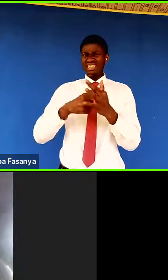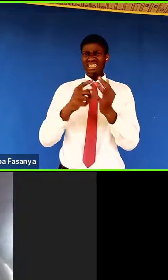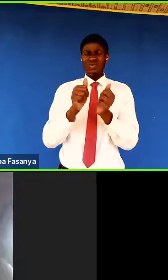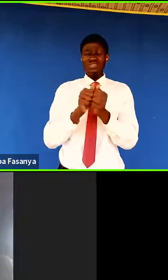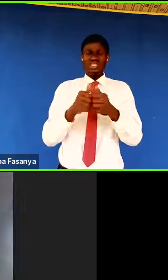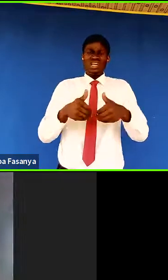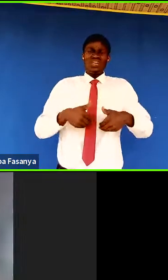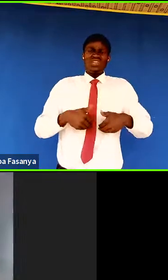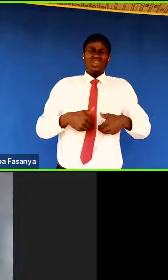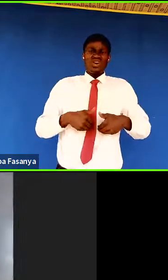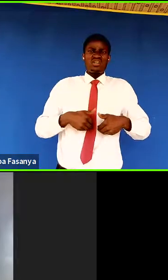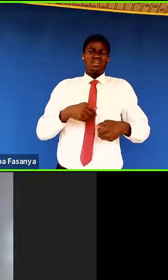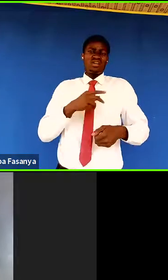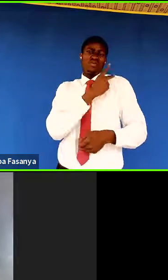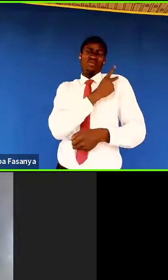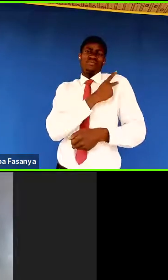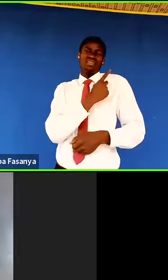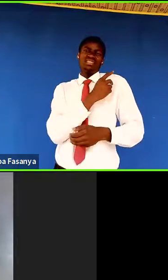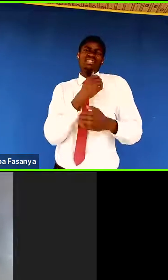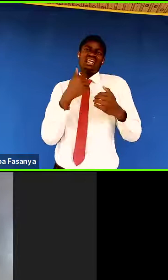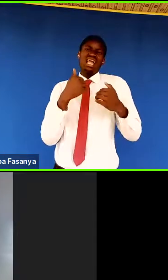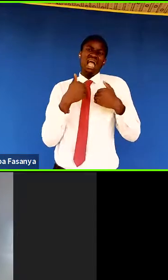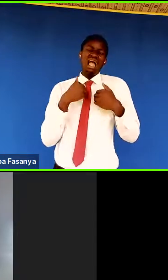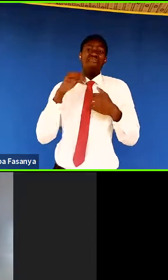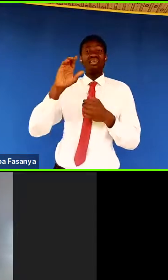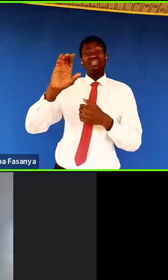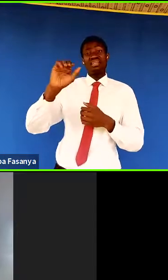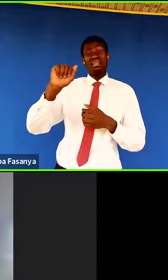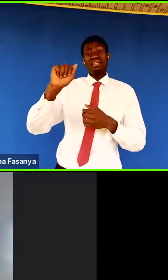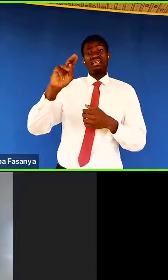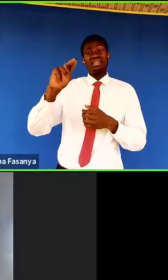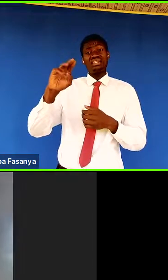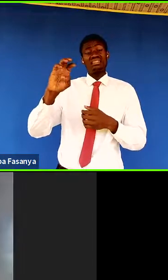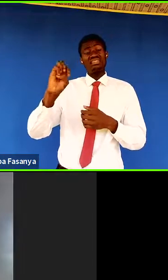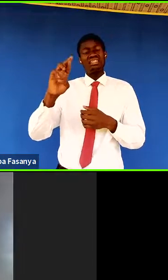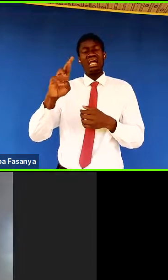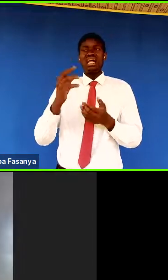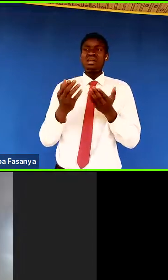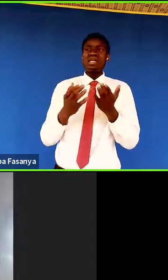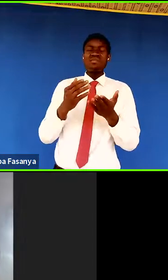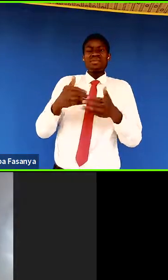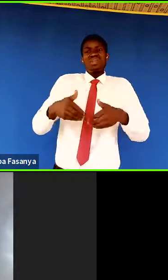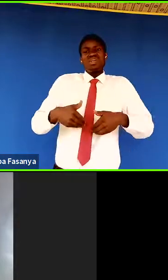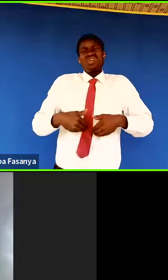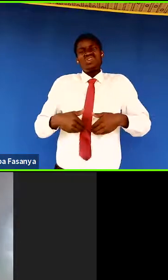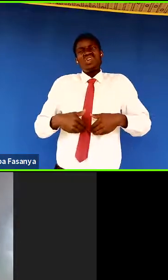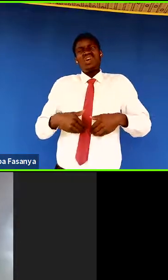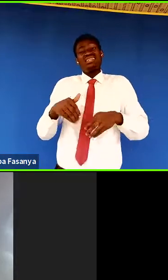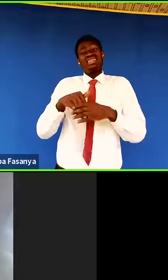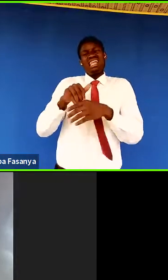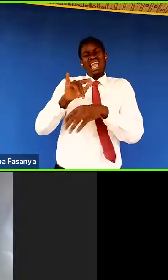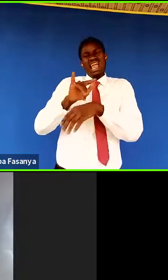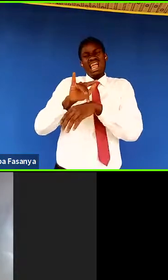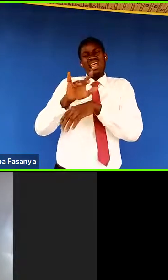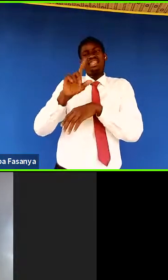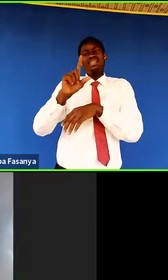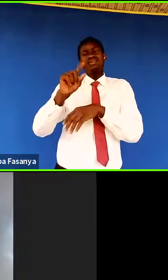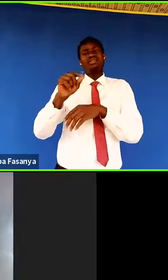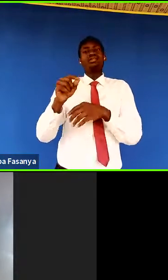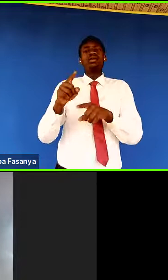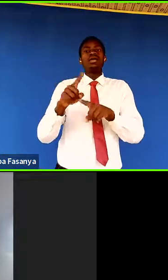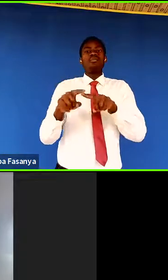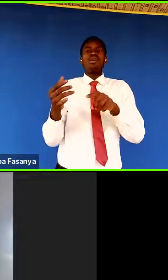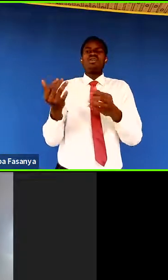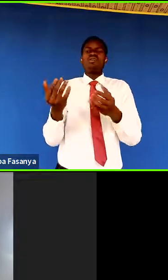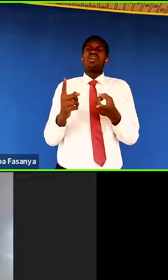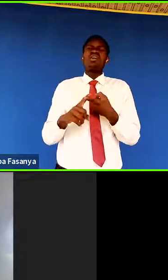cancer that are not yet married. They're pretty young, maybe they're teenagers or they're in their early 20s, but they're not married, and yet they want to conserve their